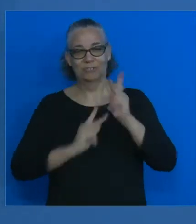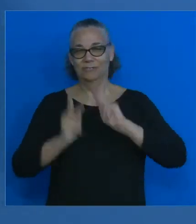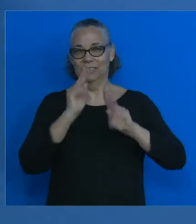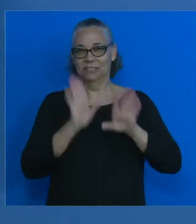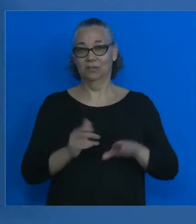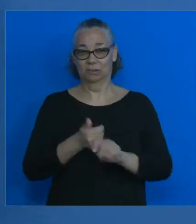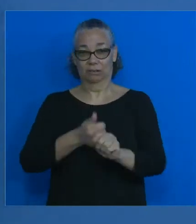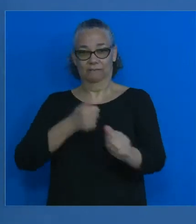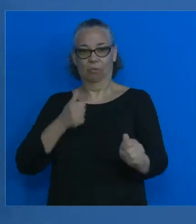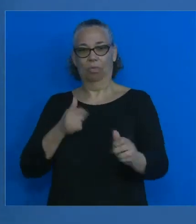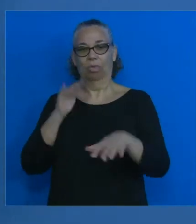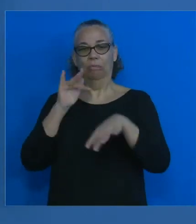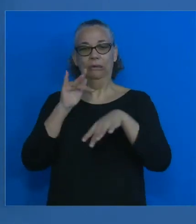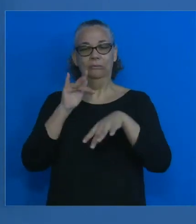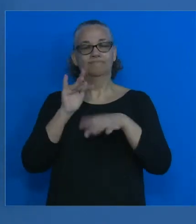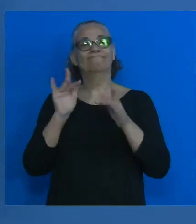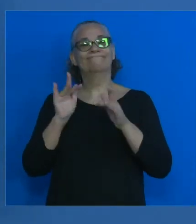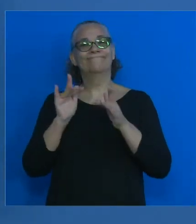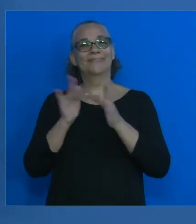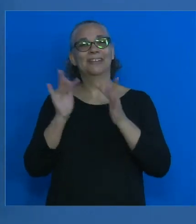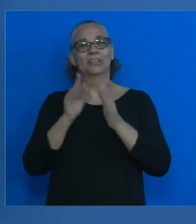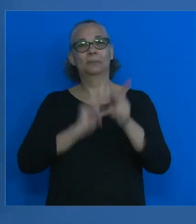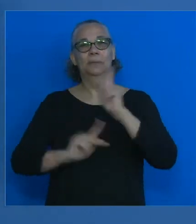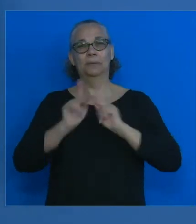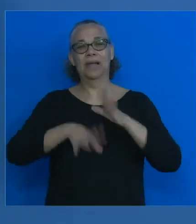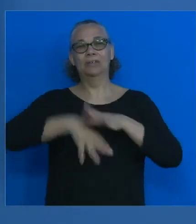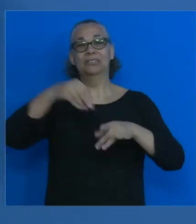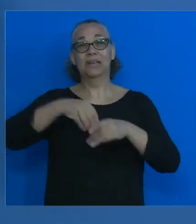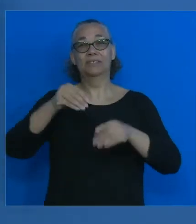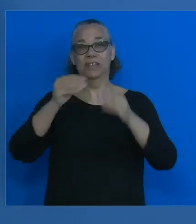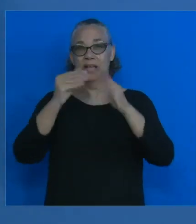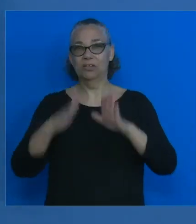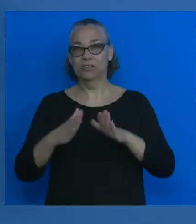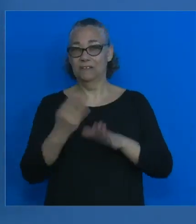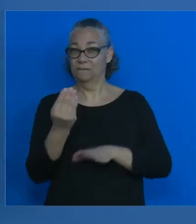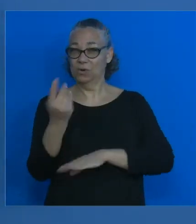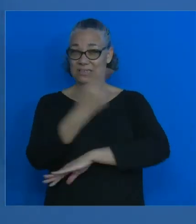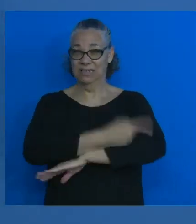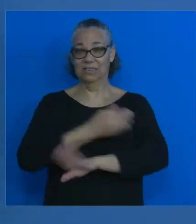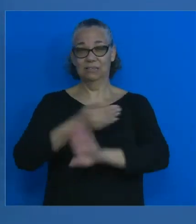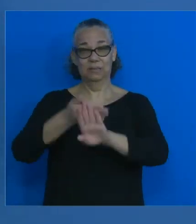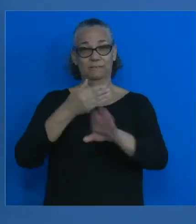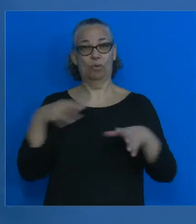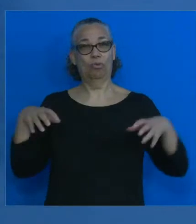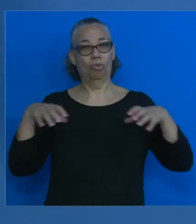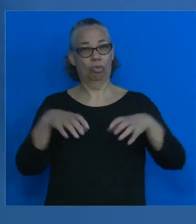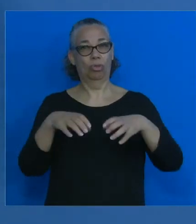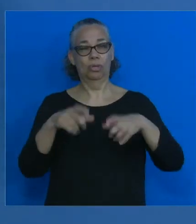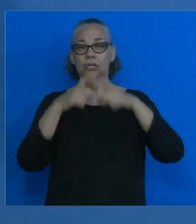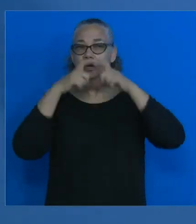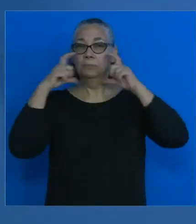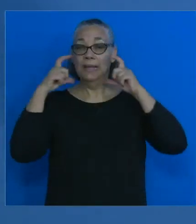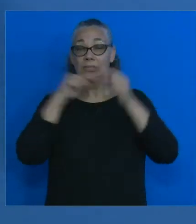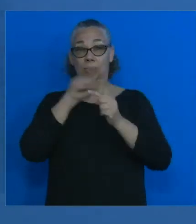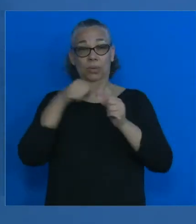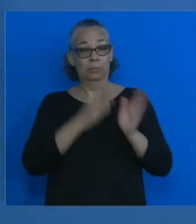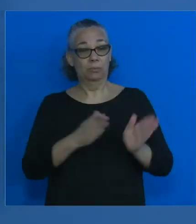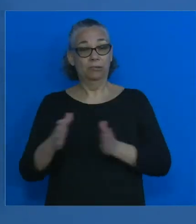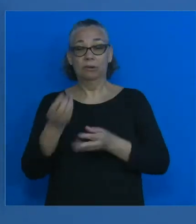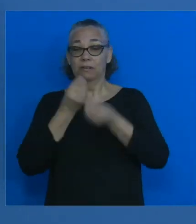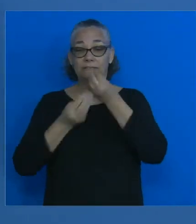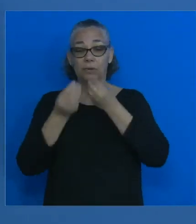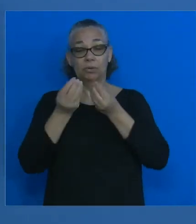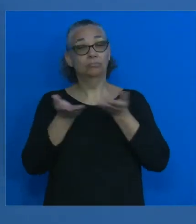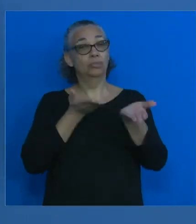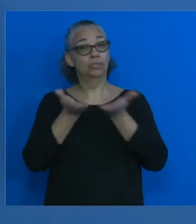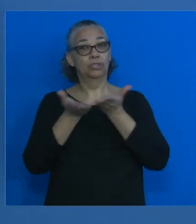household for 14 days before the gathering. Wear a mask while preparing food for or serving food to others who don't live